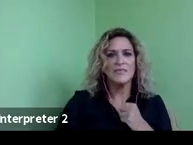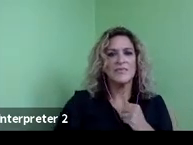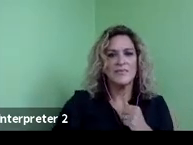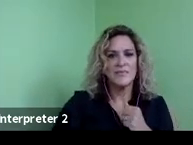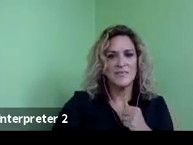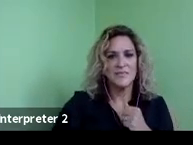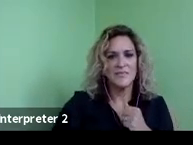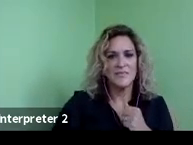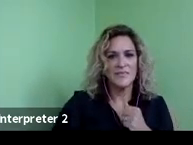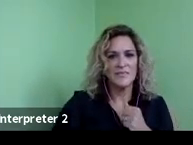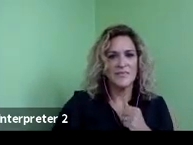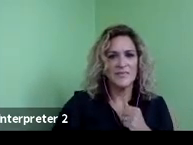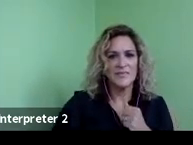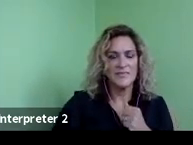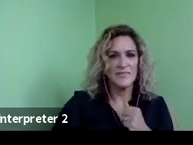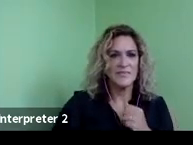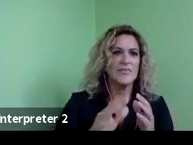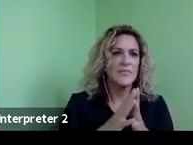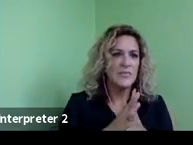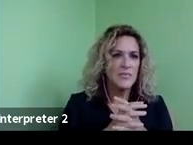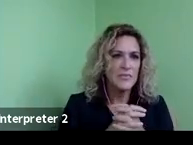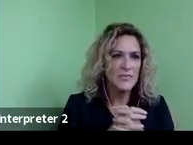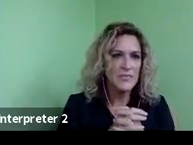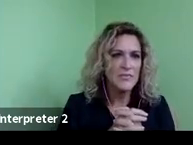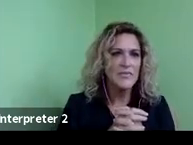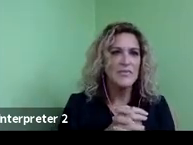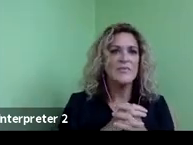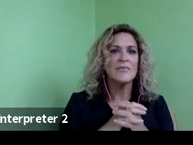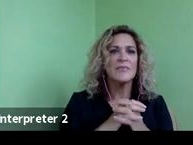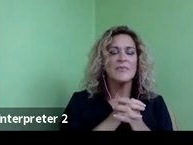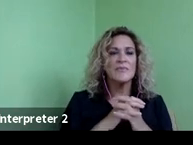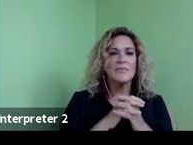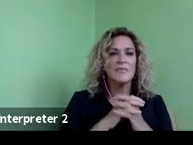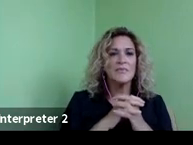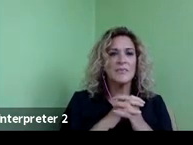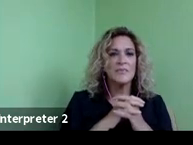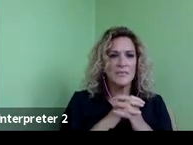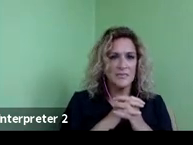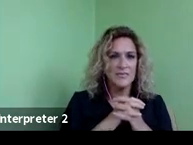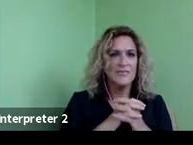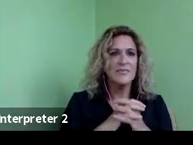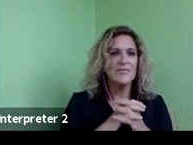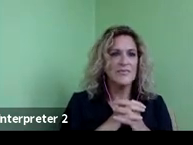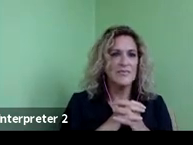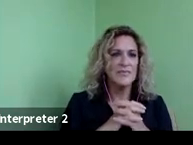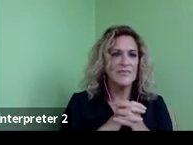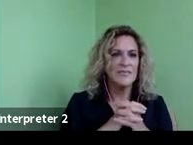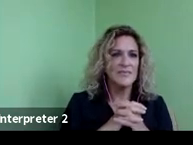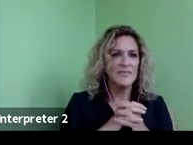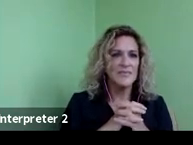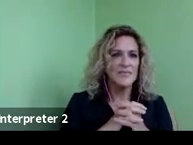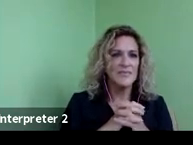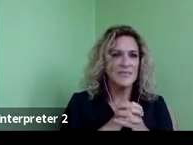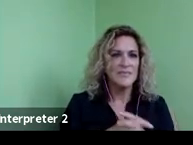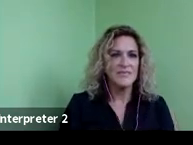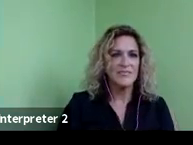a government has created a privilege law, they're pointing to and honoring the some would say, sacred nature of